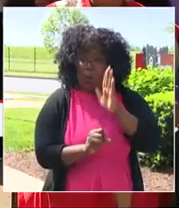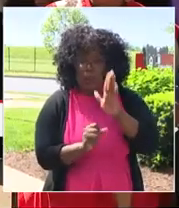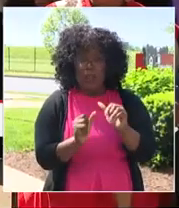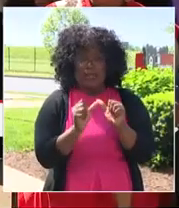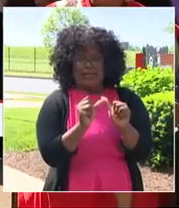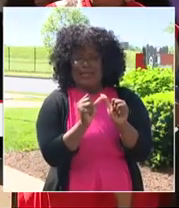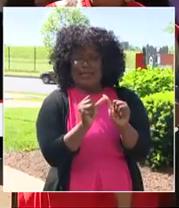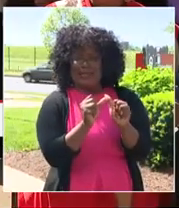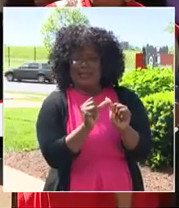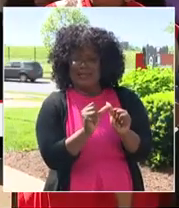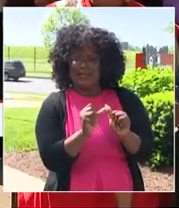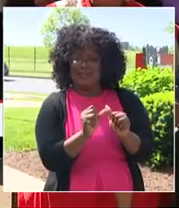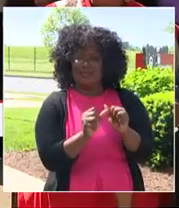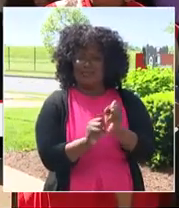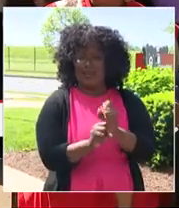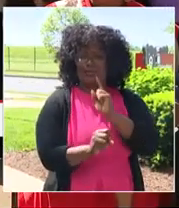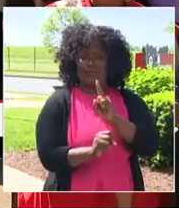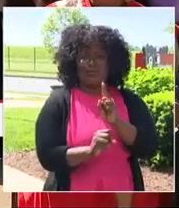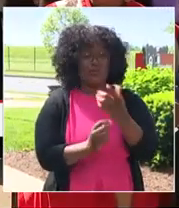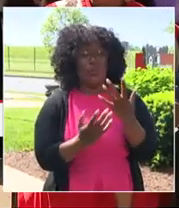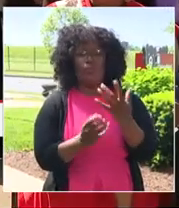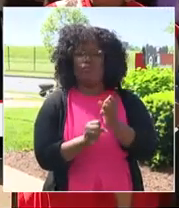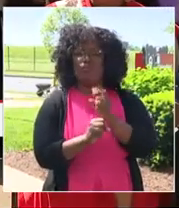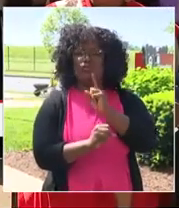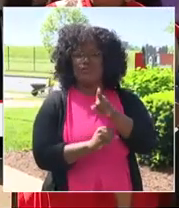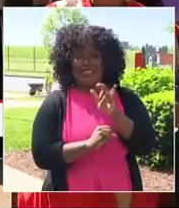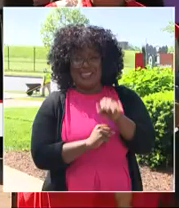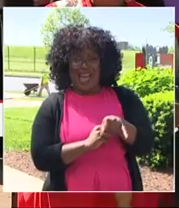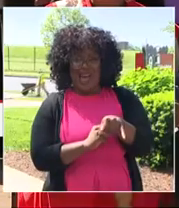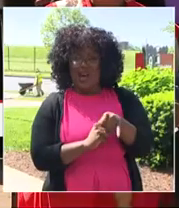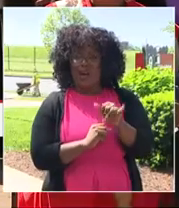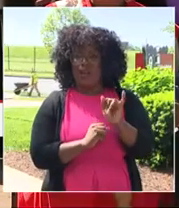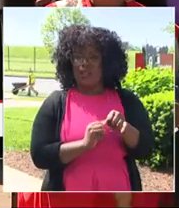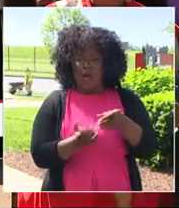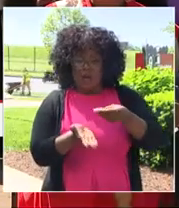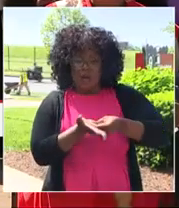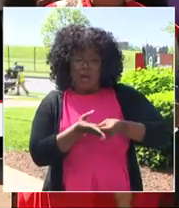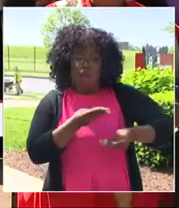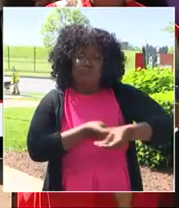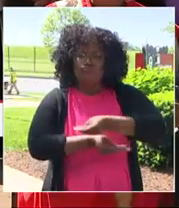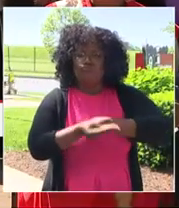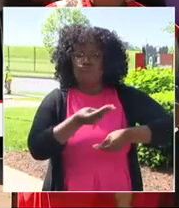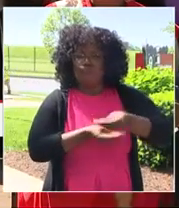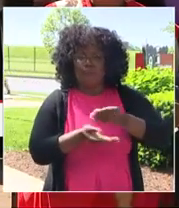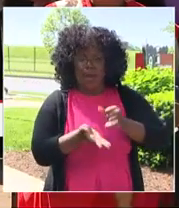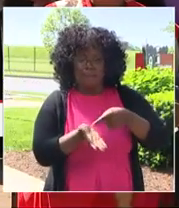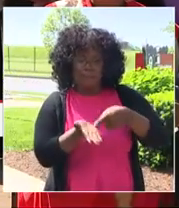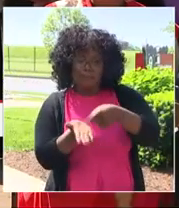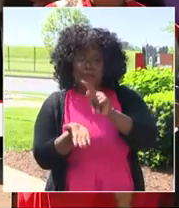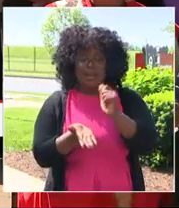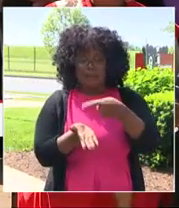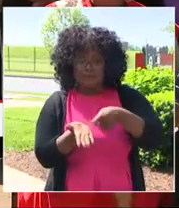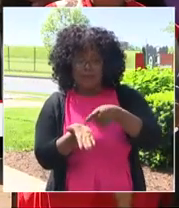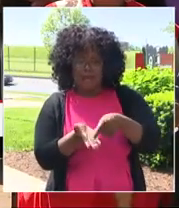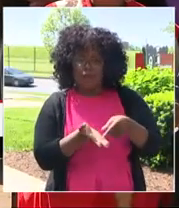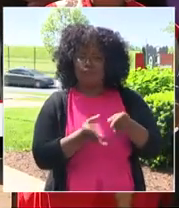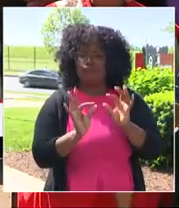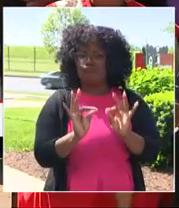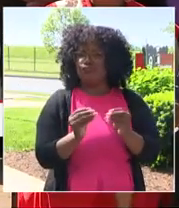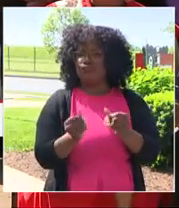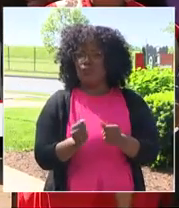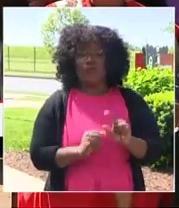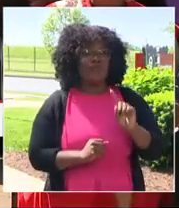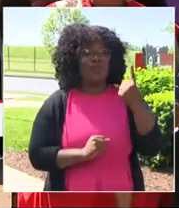of taxpayer dollars. In fact, we were one of the first in the nation in the Medicaid program to require